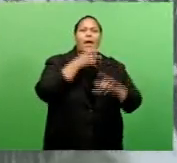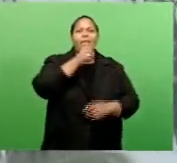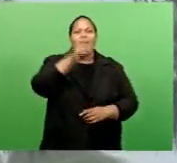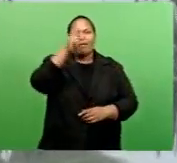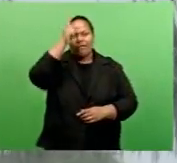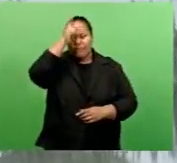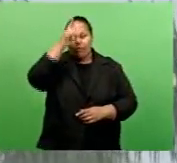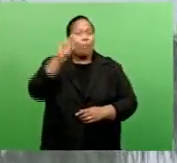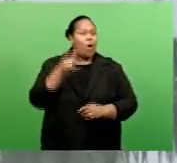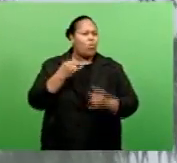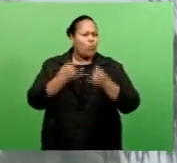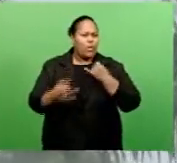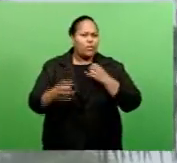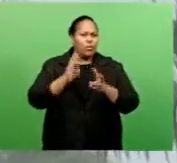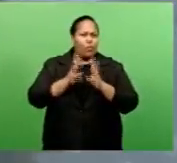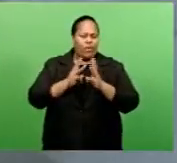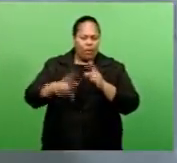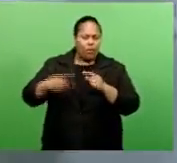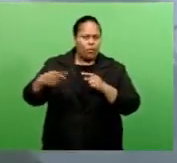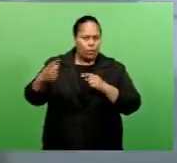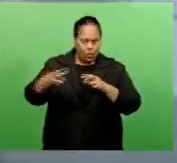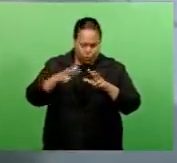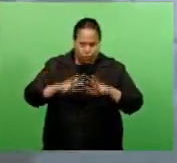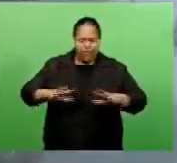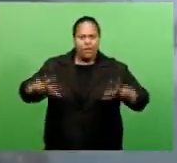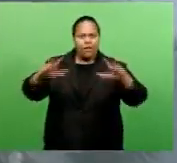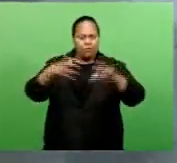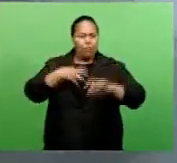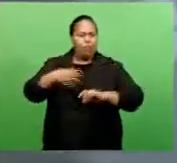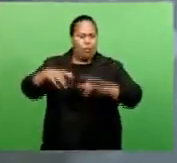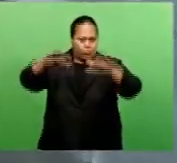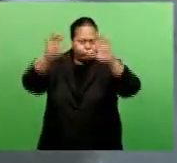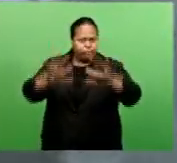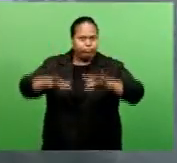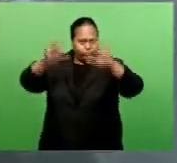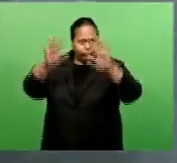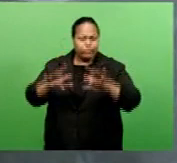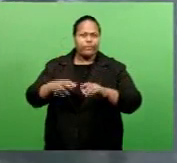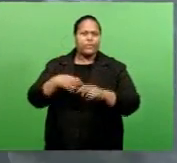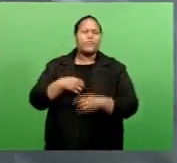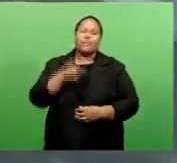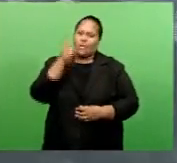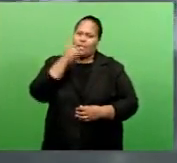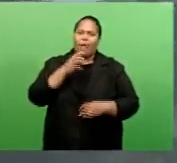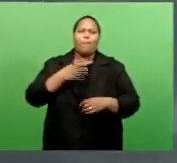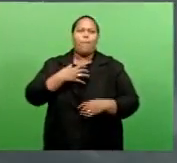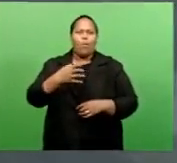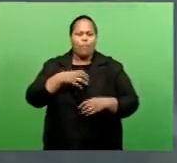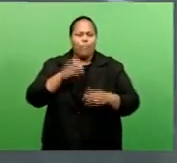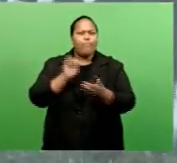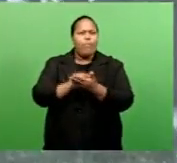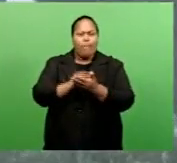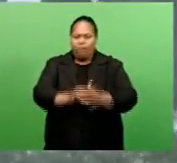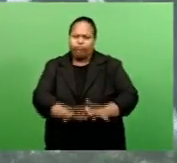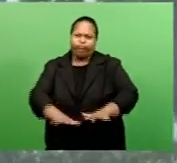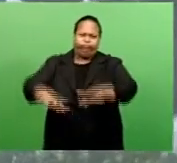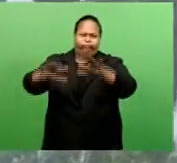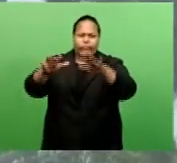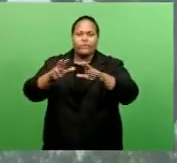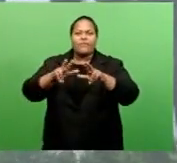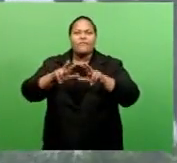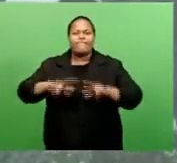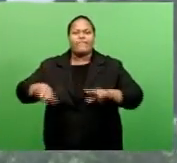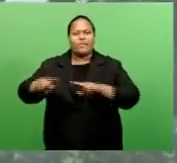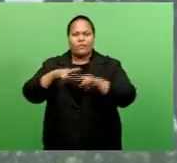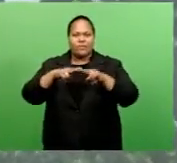Levu throughout the night. This will bring more rain with a possibility of continued flooding in many parts of Fiji.